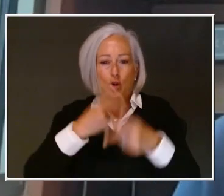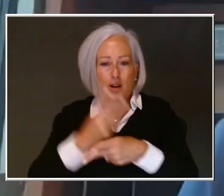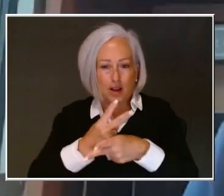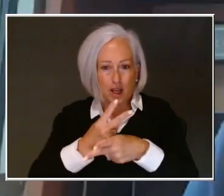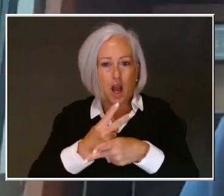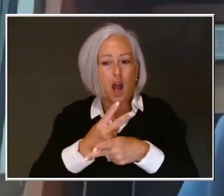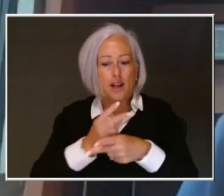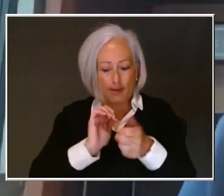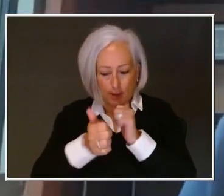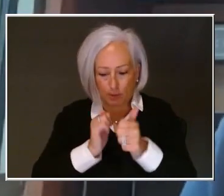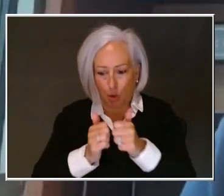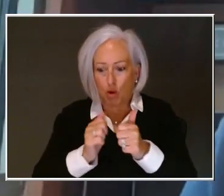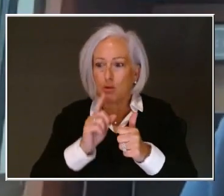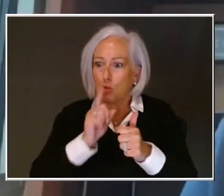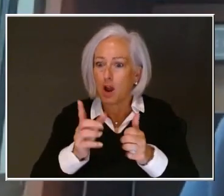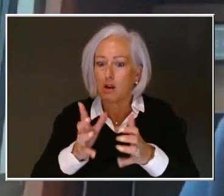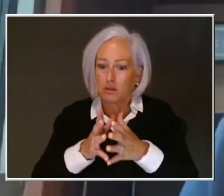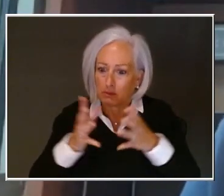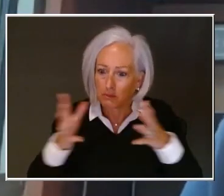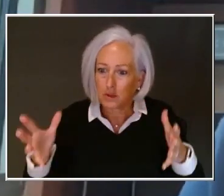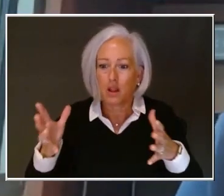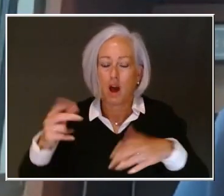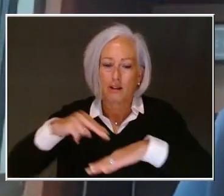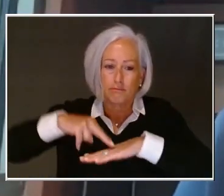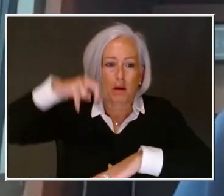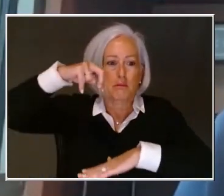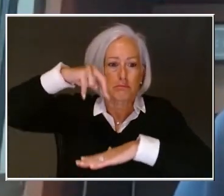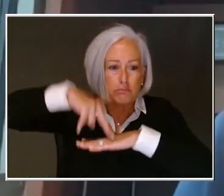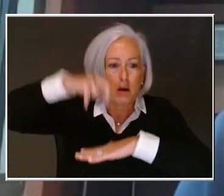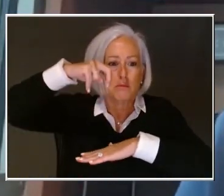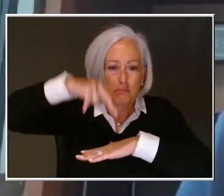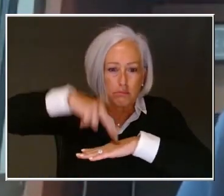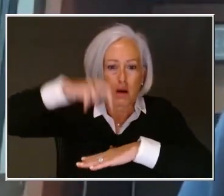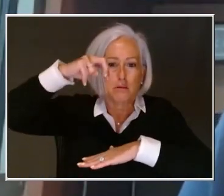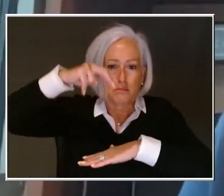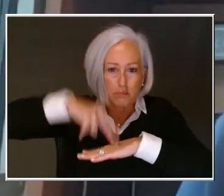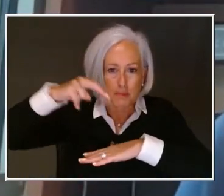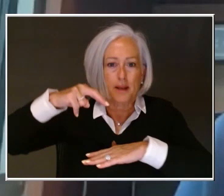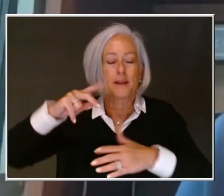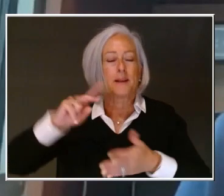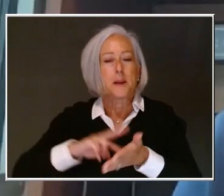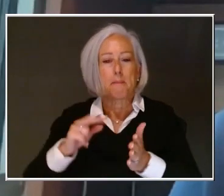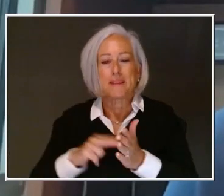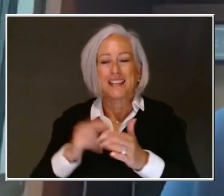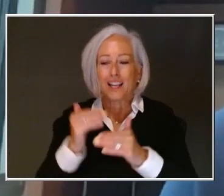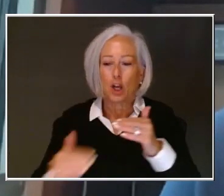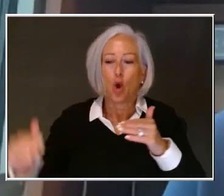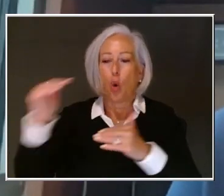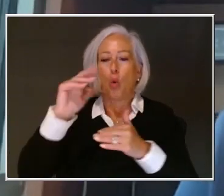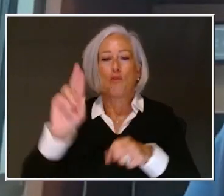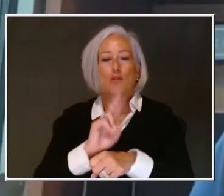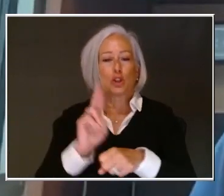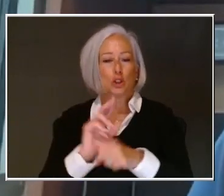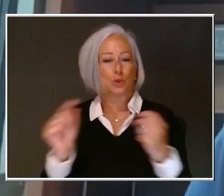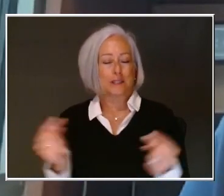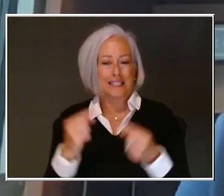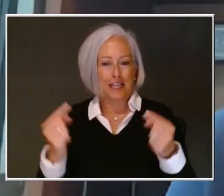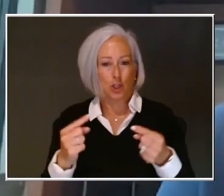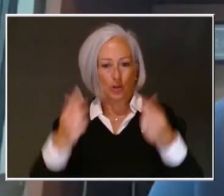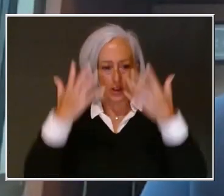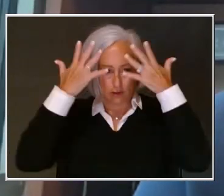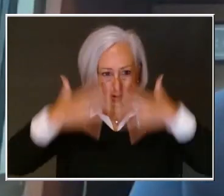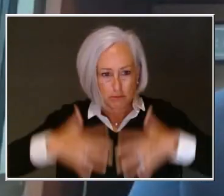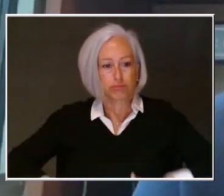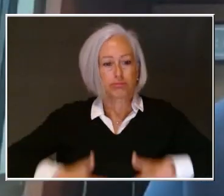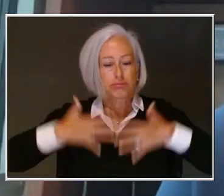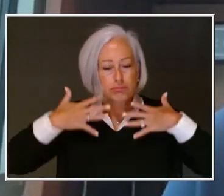surface. And so this time of year with a long season, there's a lot of overuse injuries all the way up to the entire body just from the